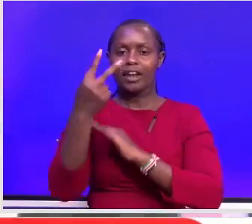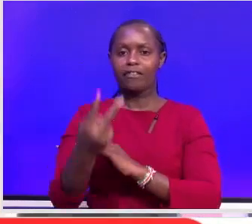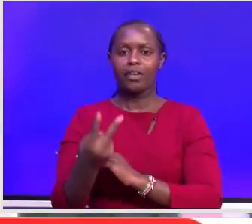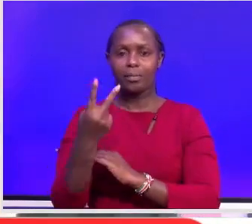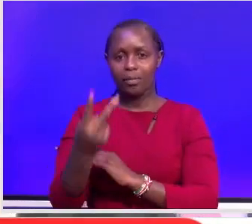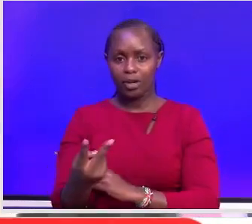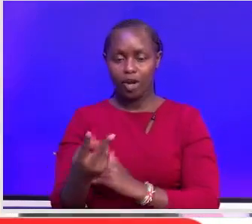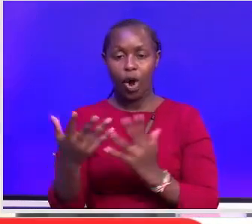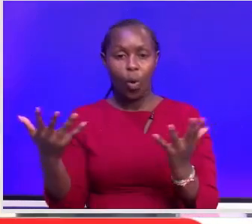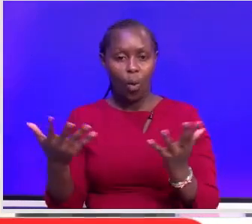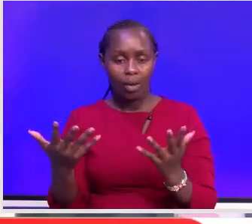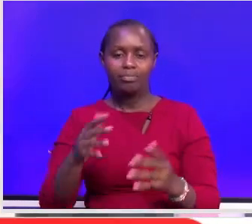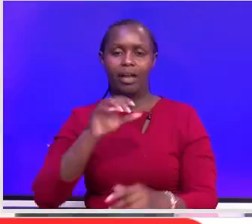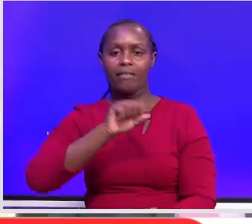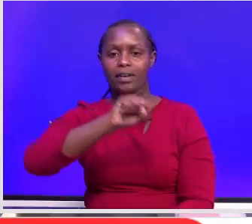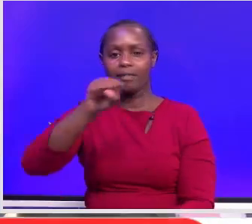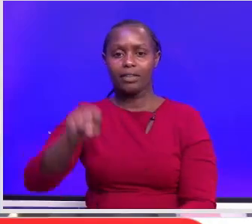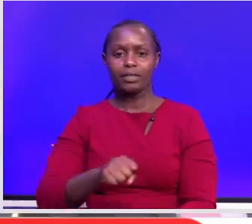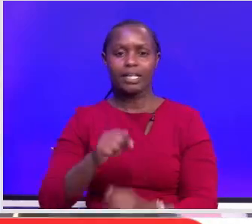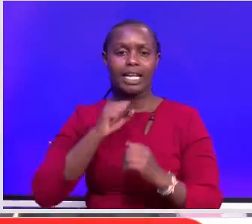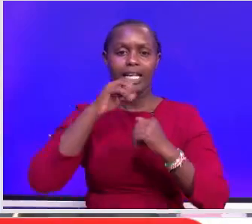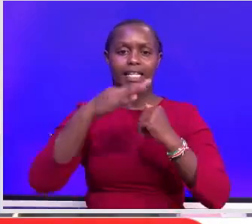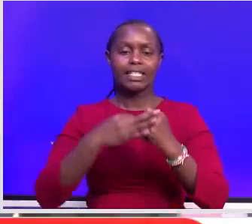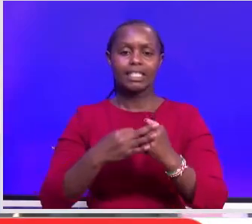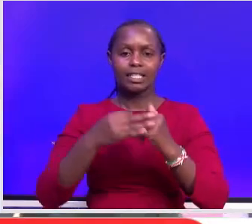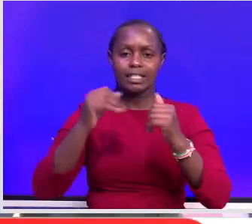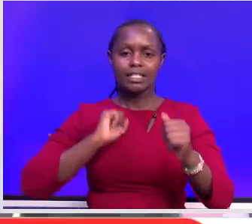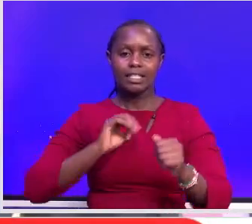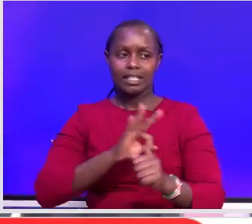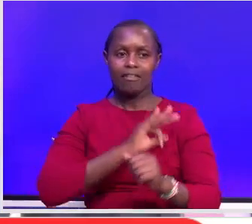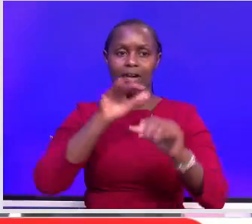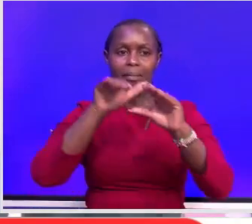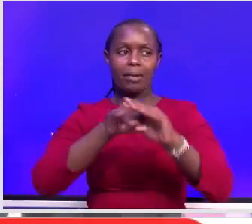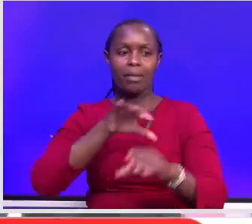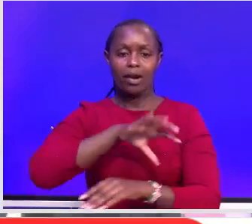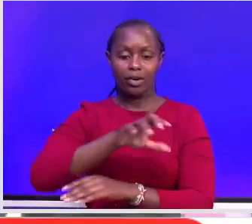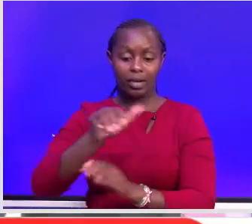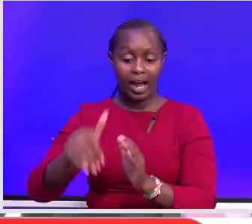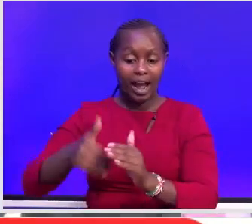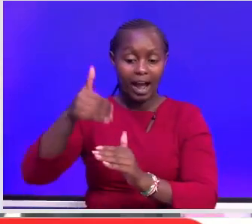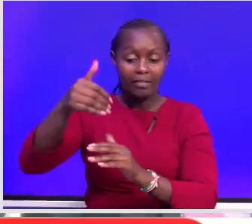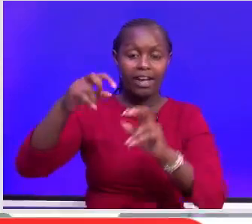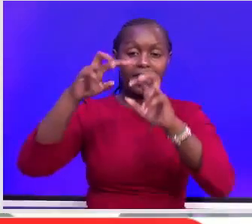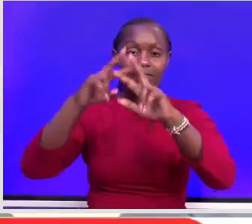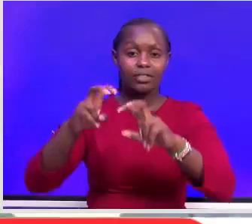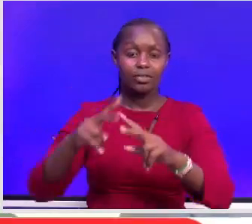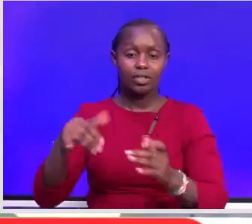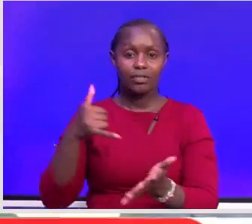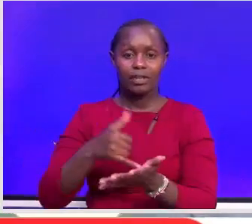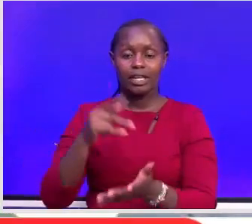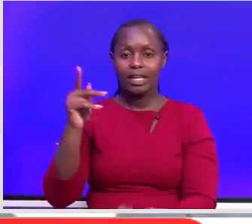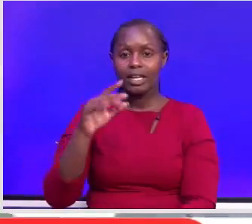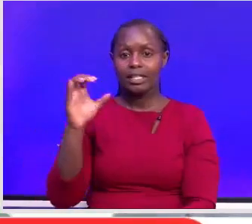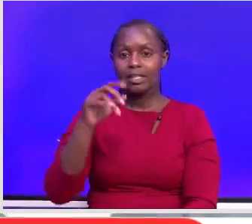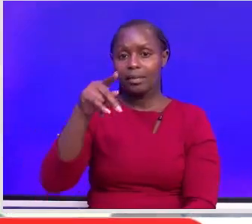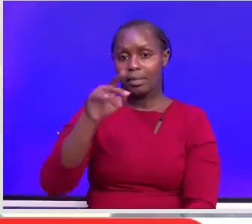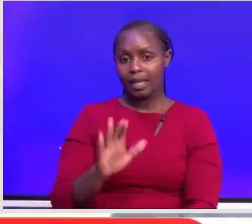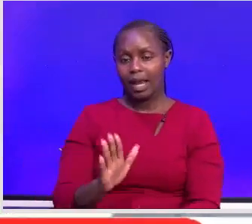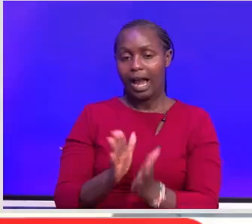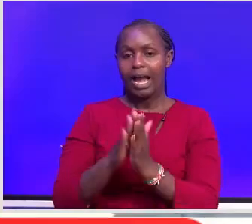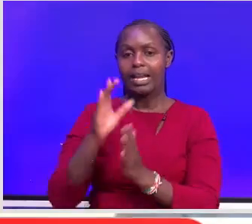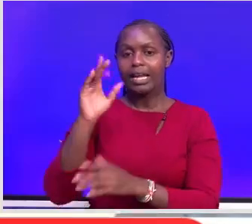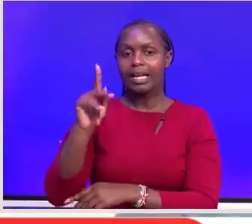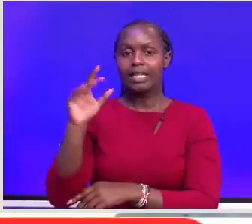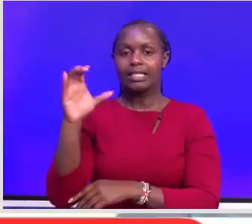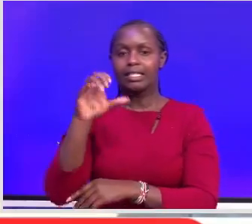among 518 staff members of the county, and after investigation involving KCP and KCSE education